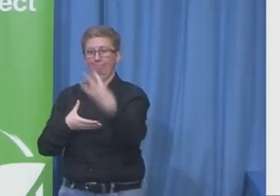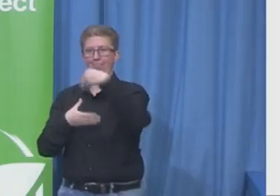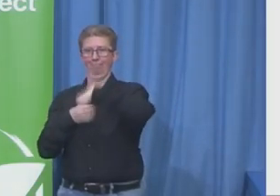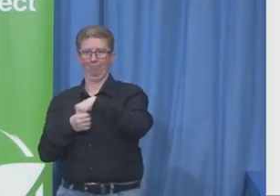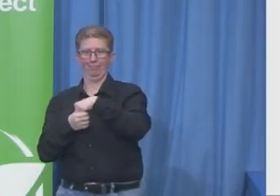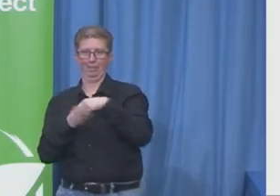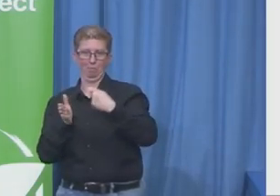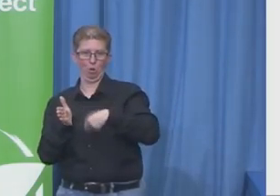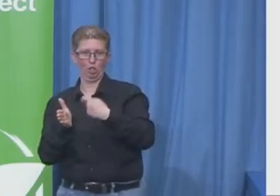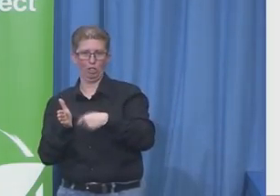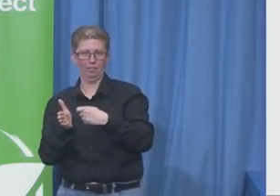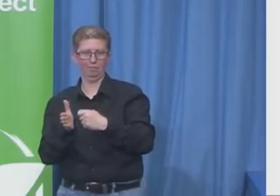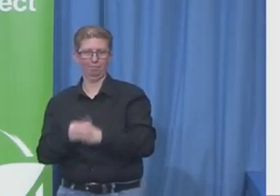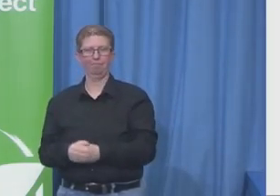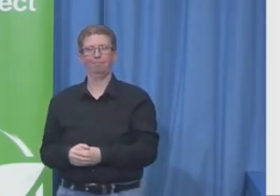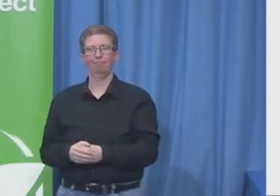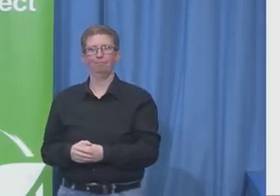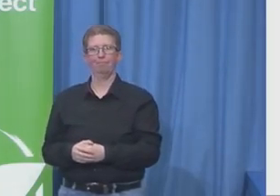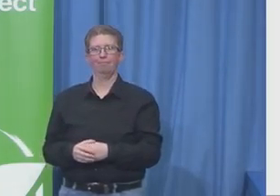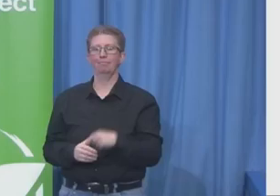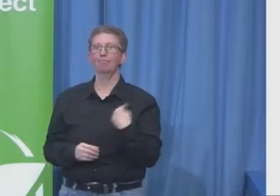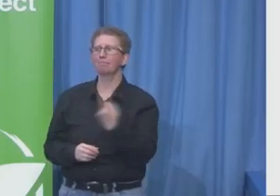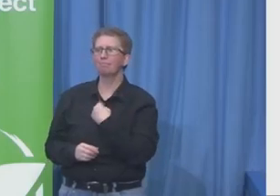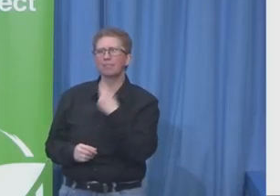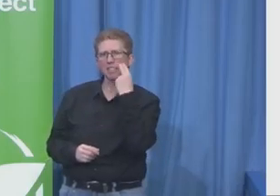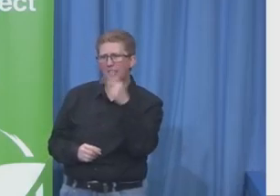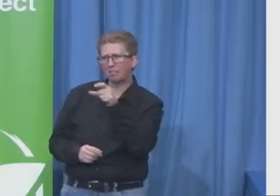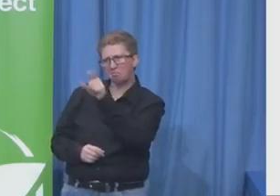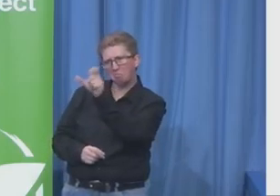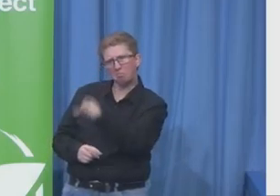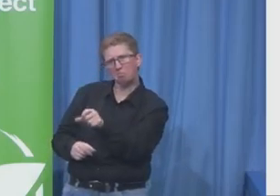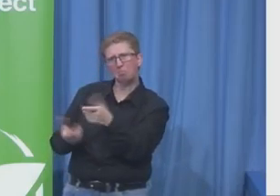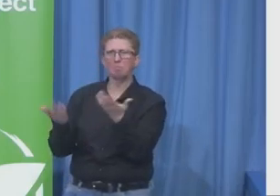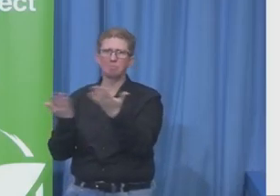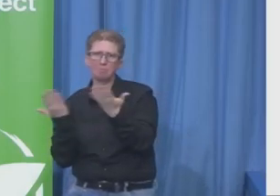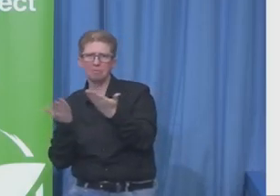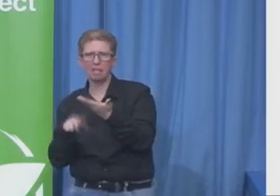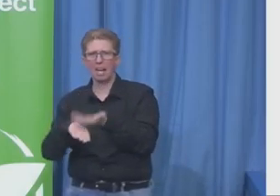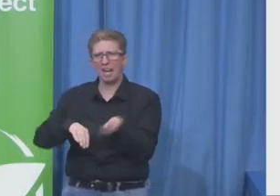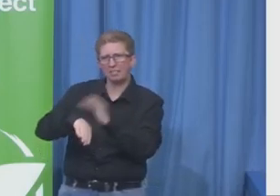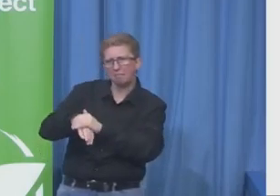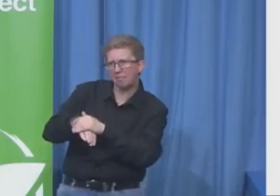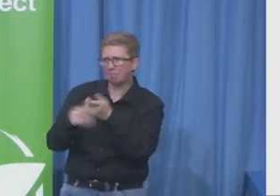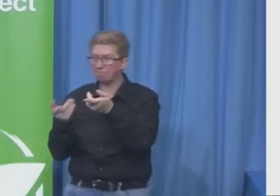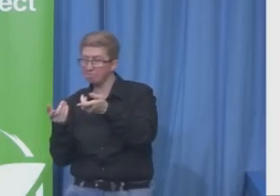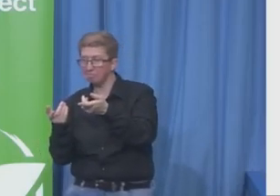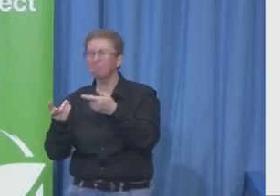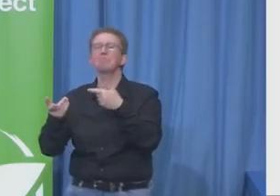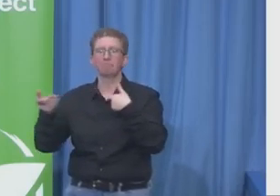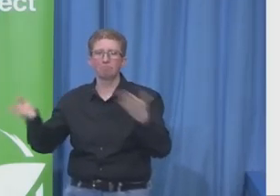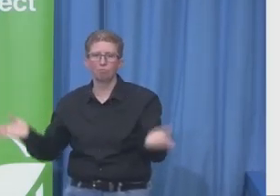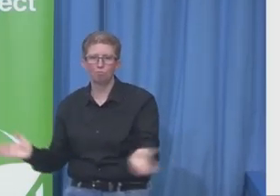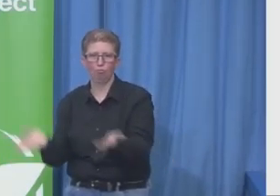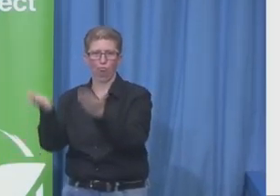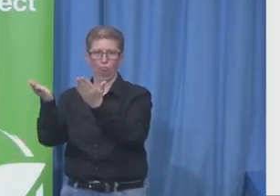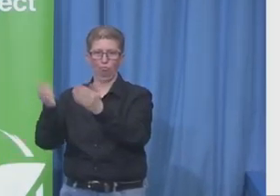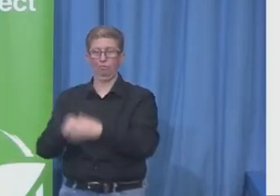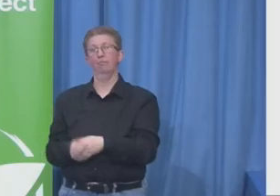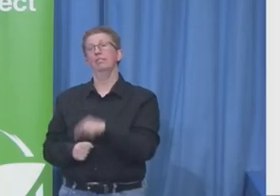skills development or vocational training in a particular country. So I think that's an important piece in terms of our